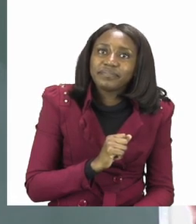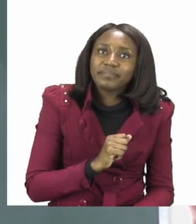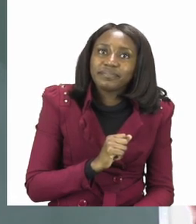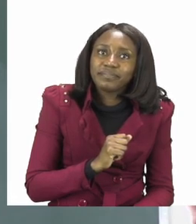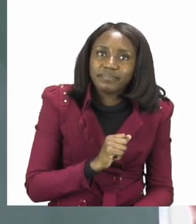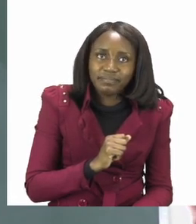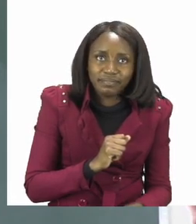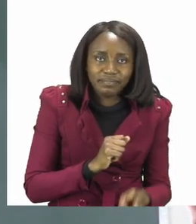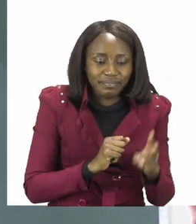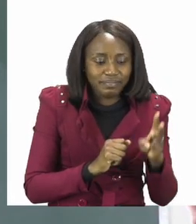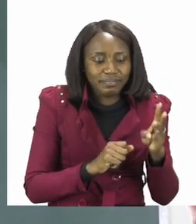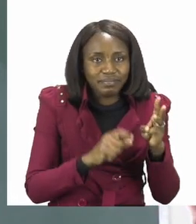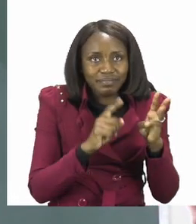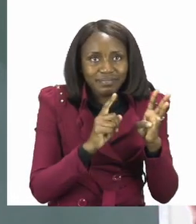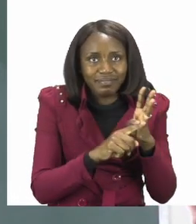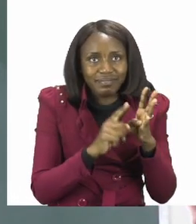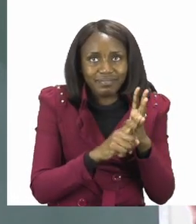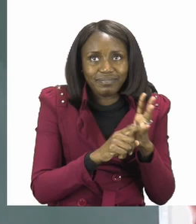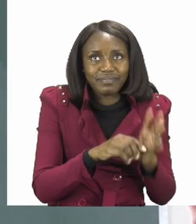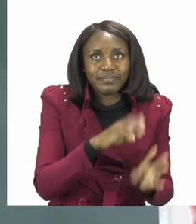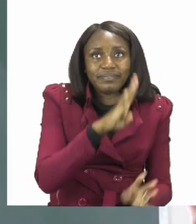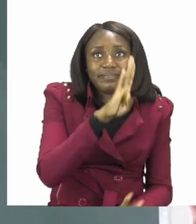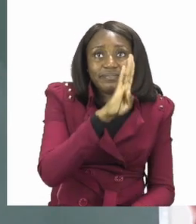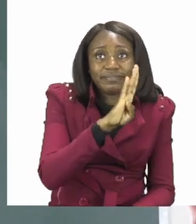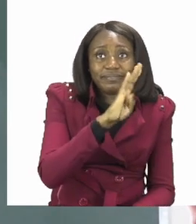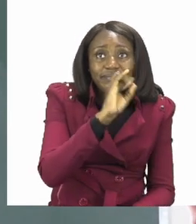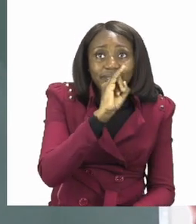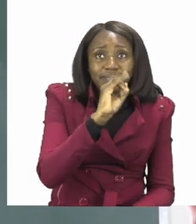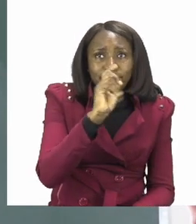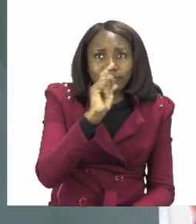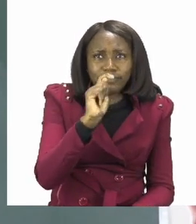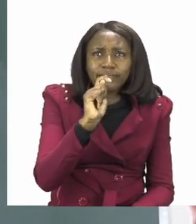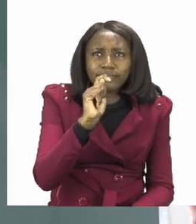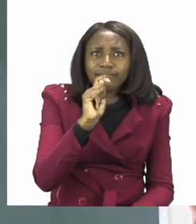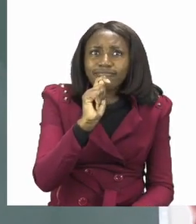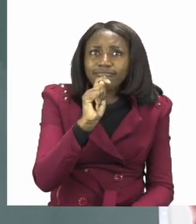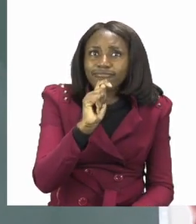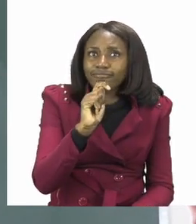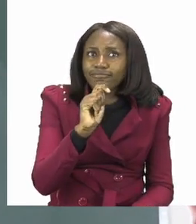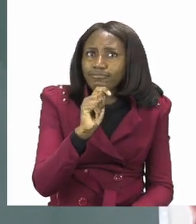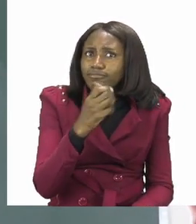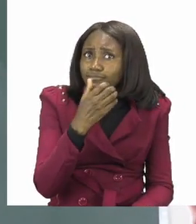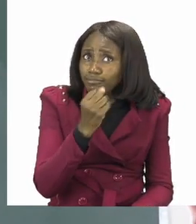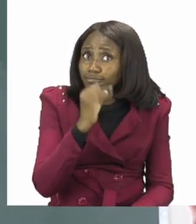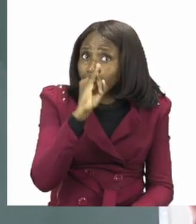The next one that we're going to circle or try and circle is bit.